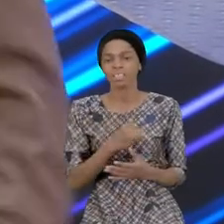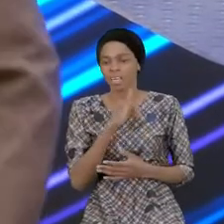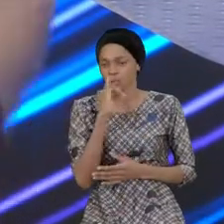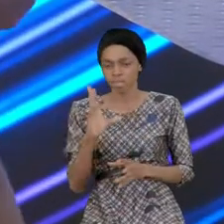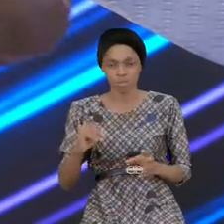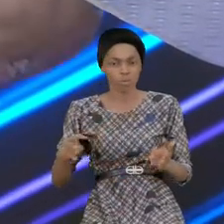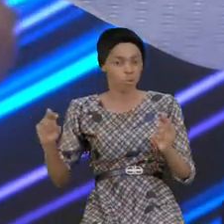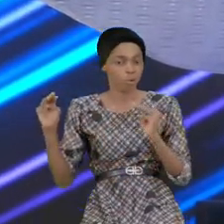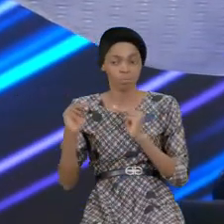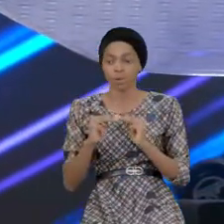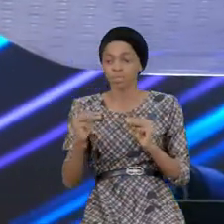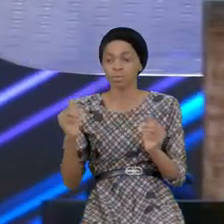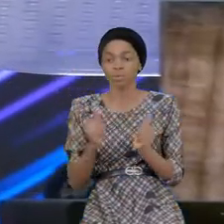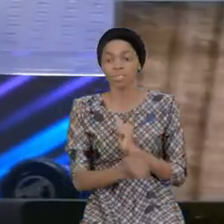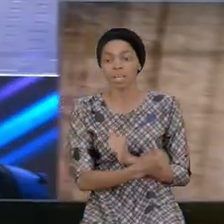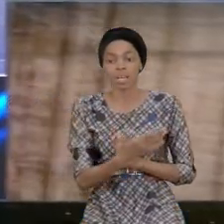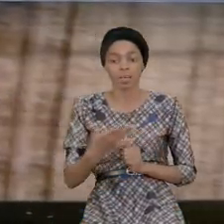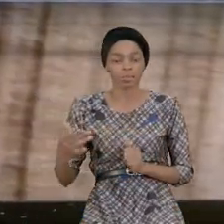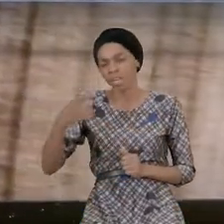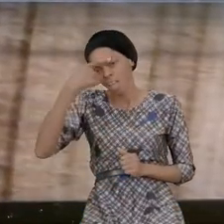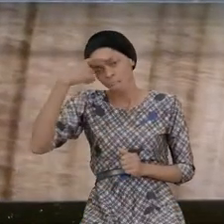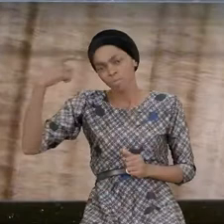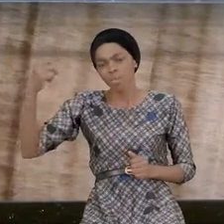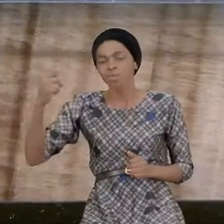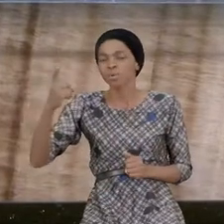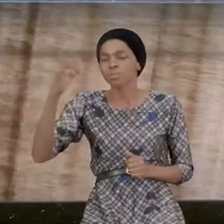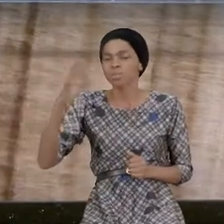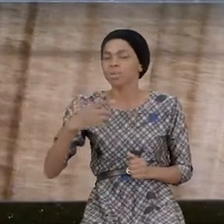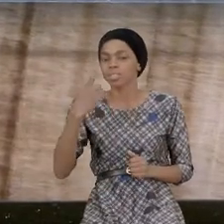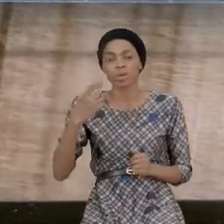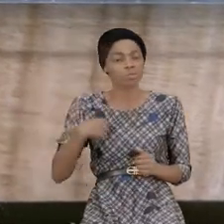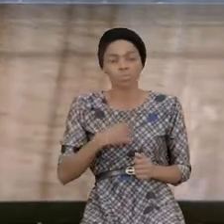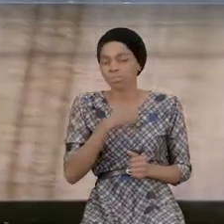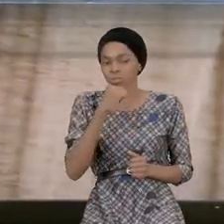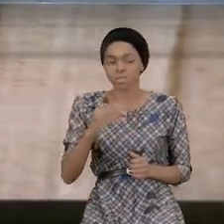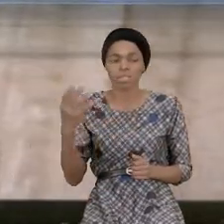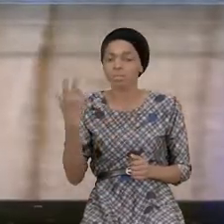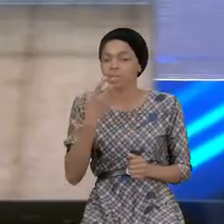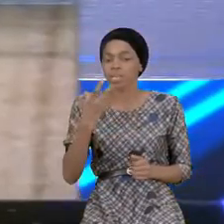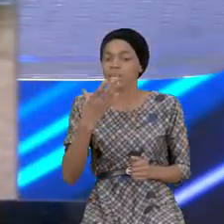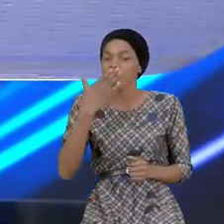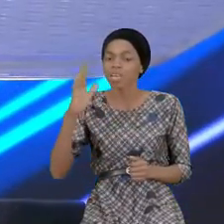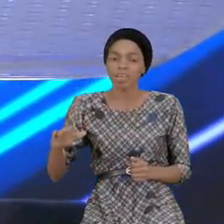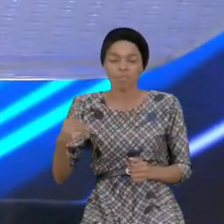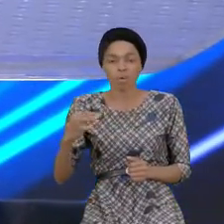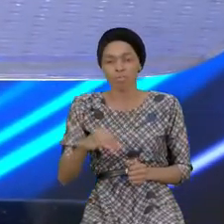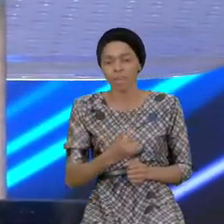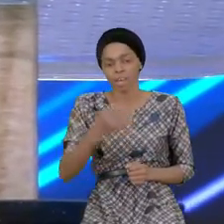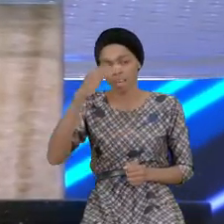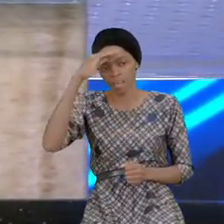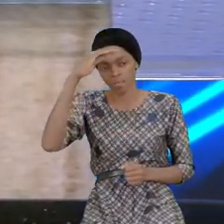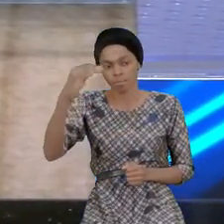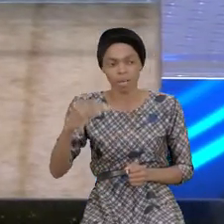with anybody, because it says we shall speak evil of no man, and to be no brawlers,